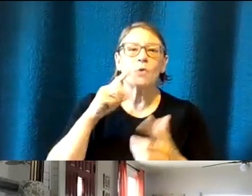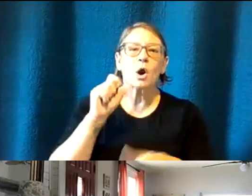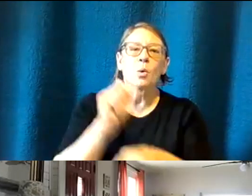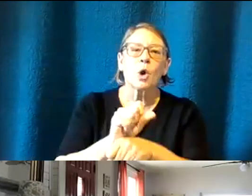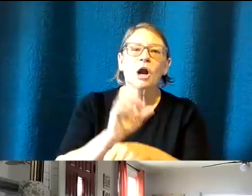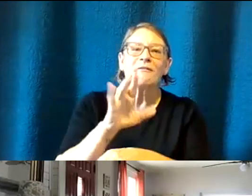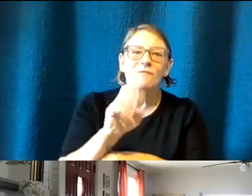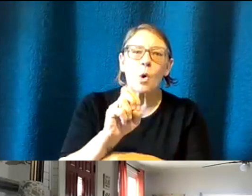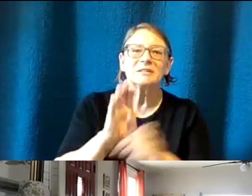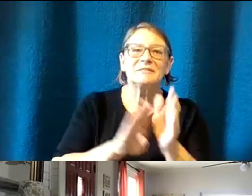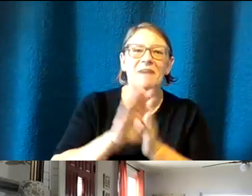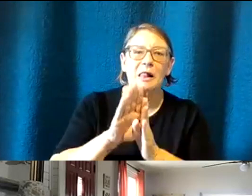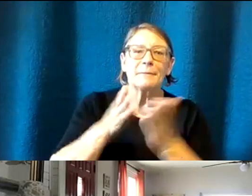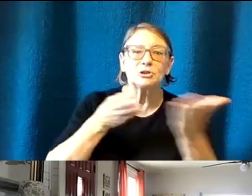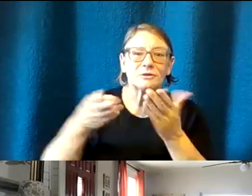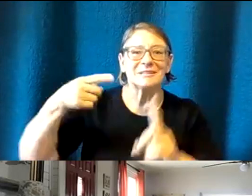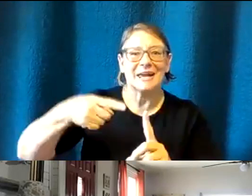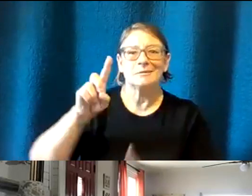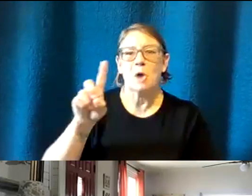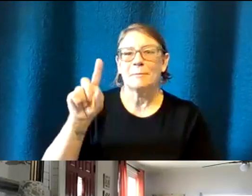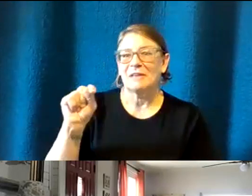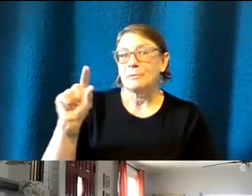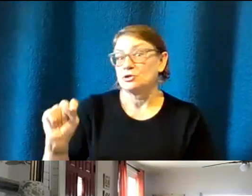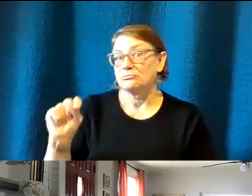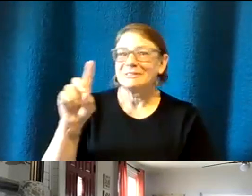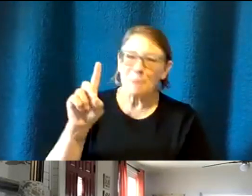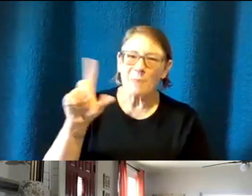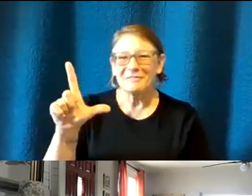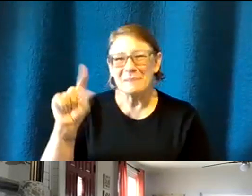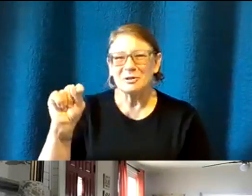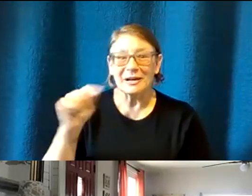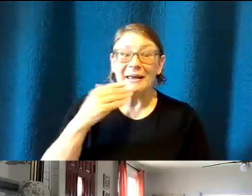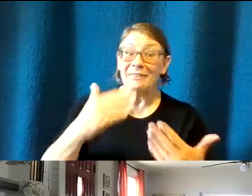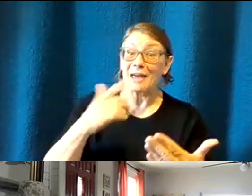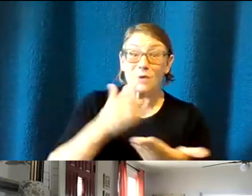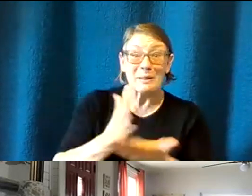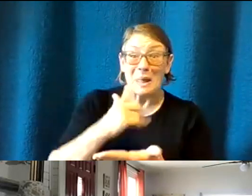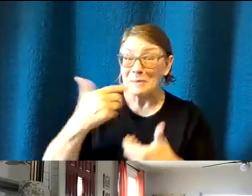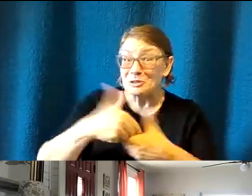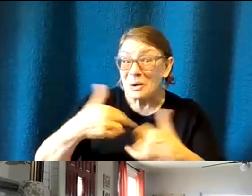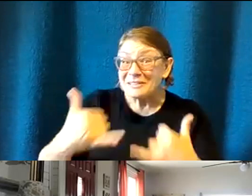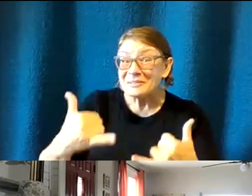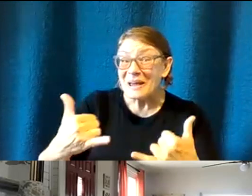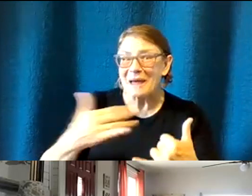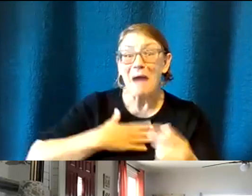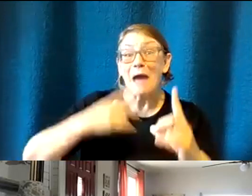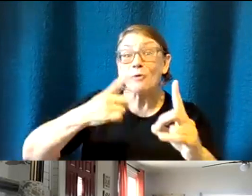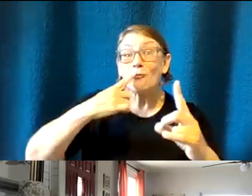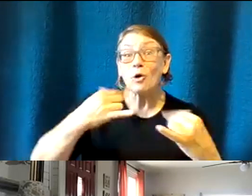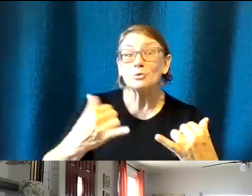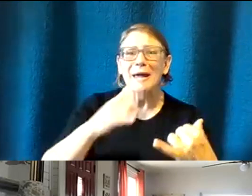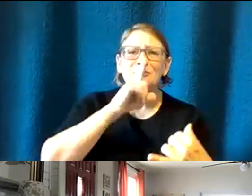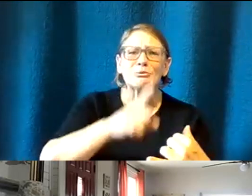Development Services at the Rhode Island Department of Labor and Training. And I want to thank you all for letting me join today. My goal for today is really